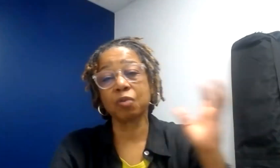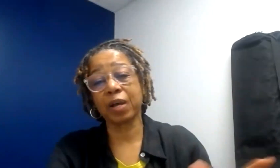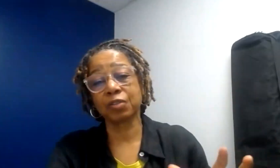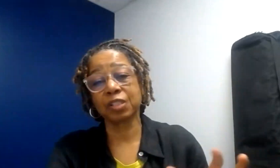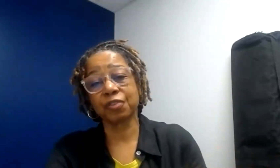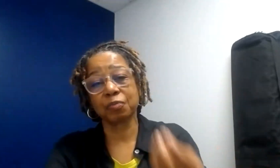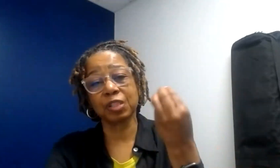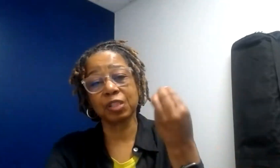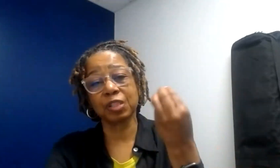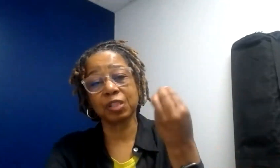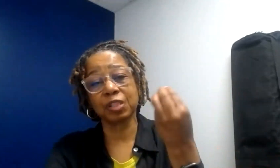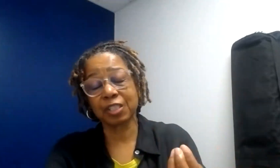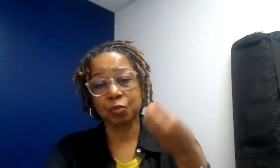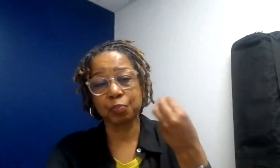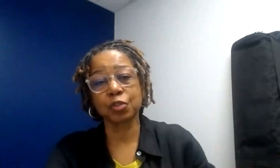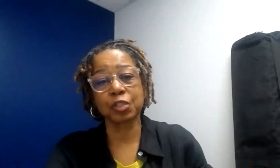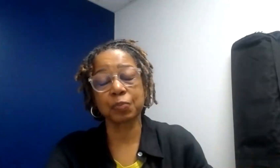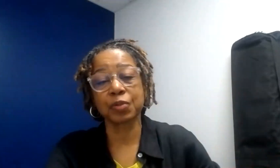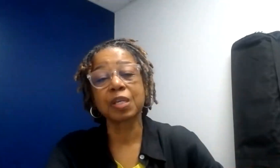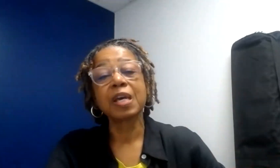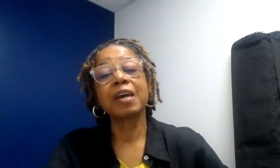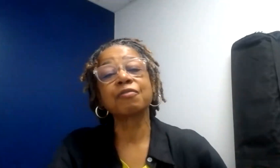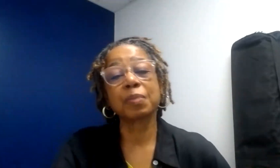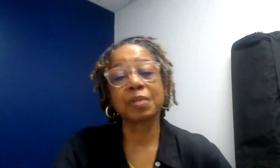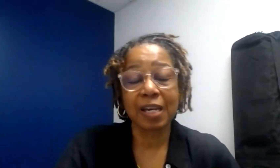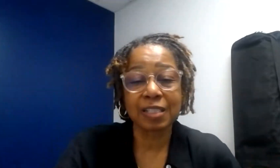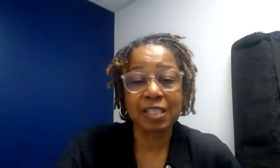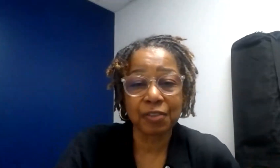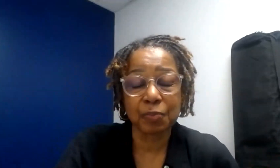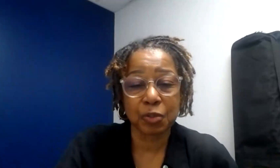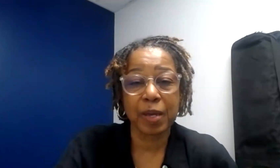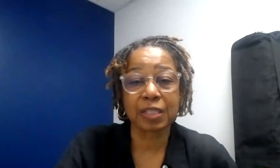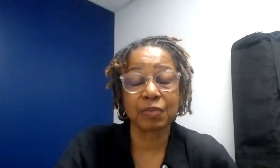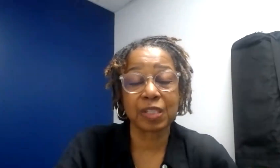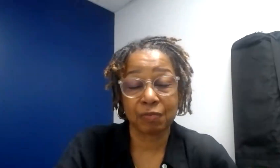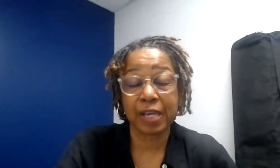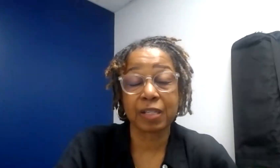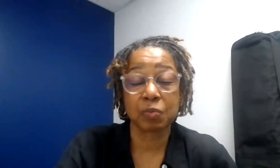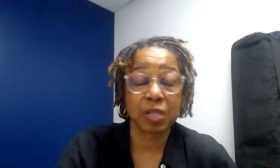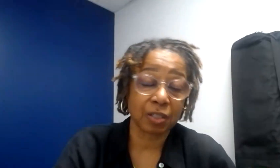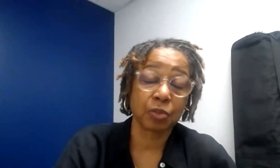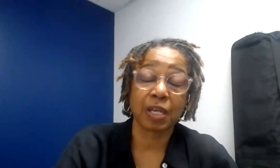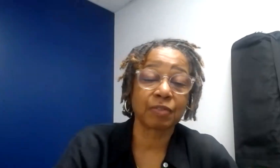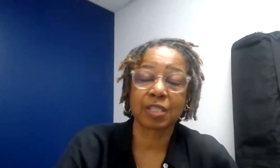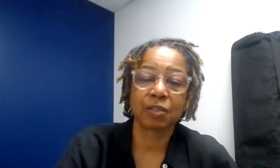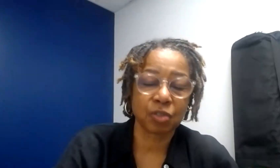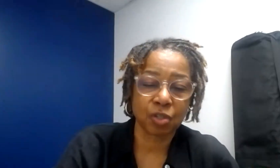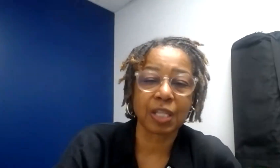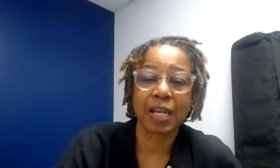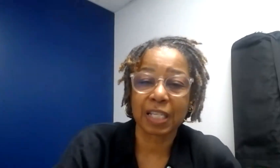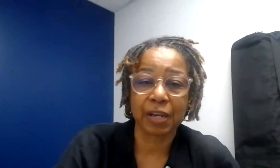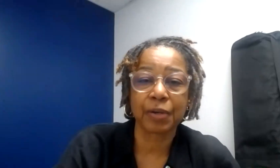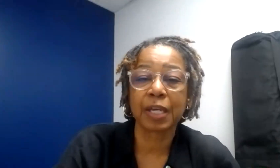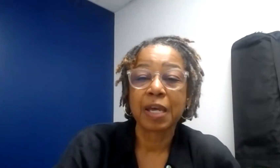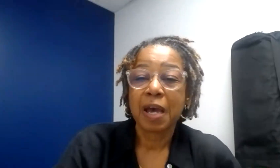was well-rounded from lived experience, personal experience, and from a scientific perspective that Dr. Peluso, I have to say, showed a